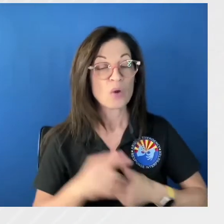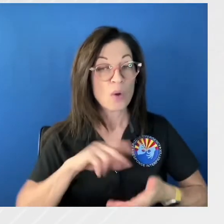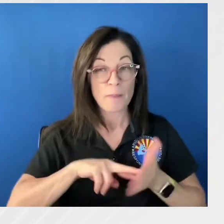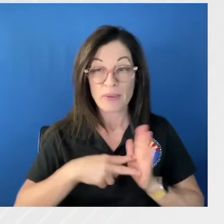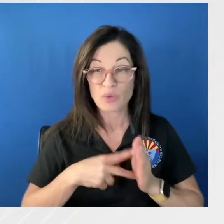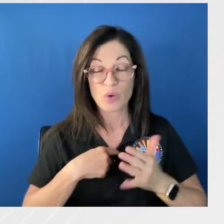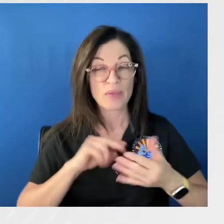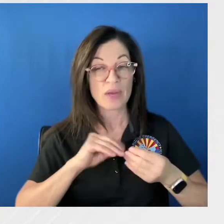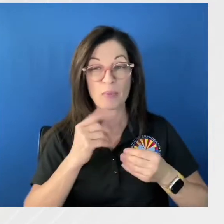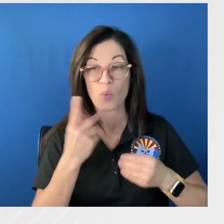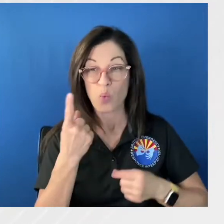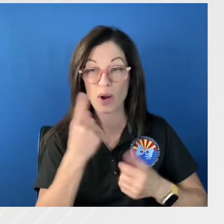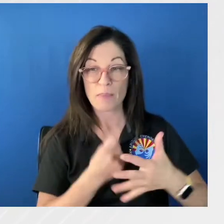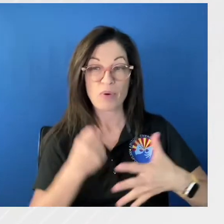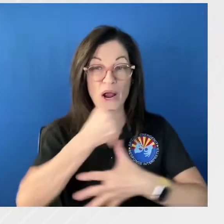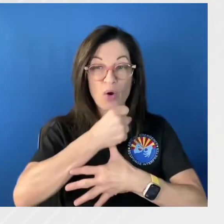counties.